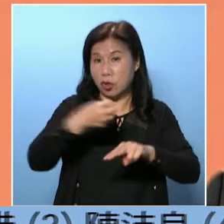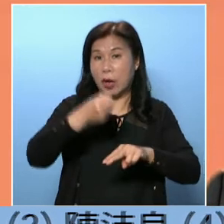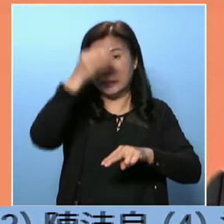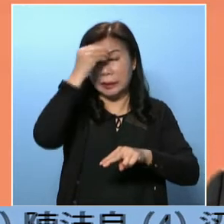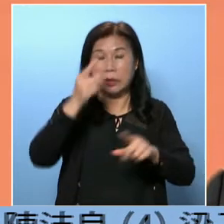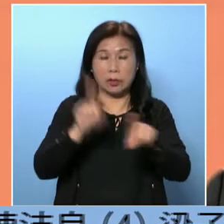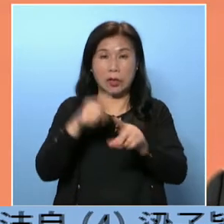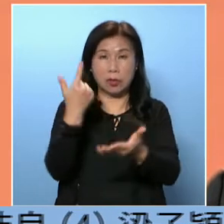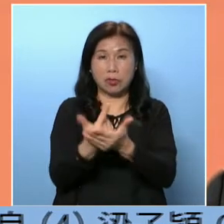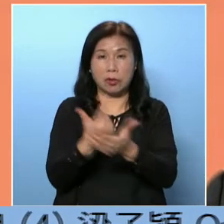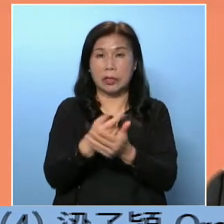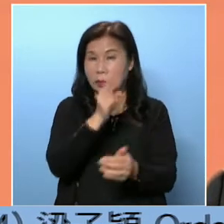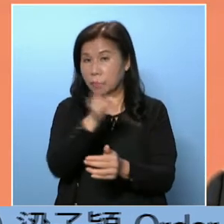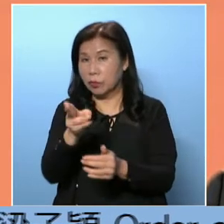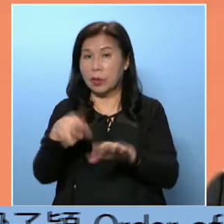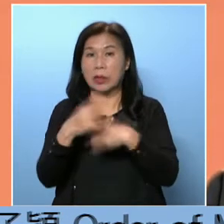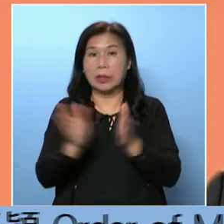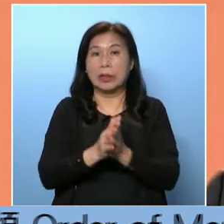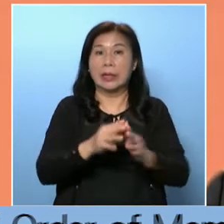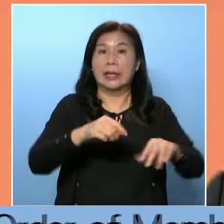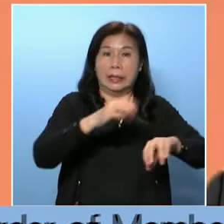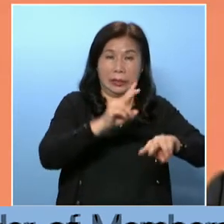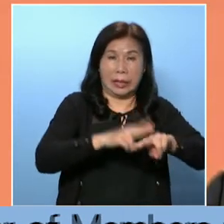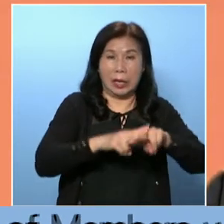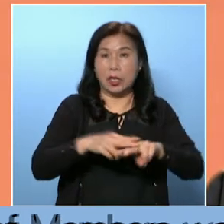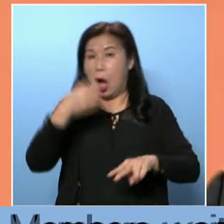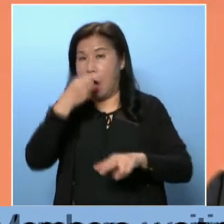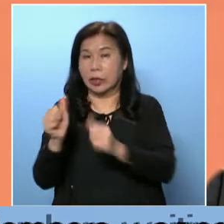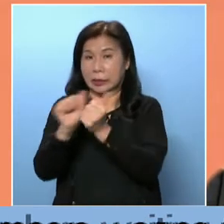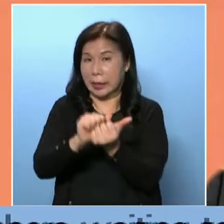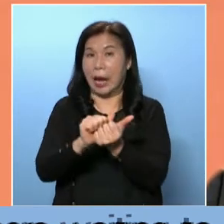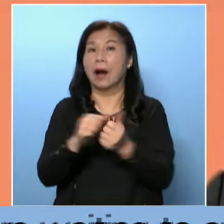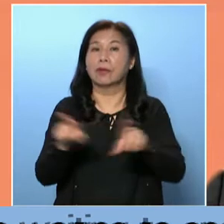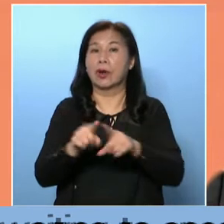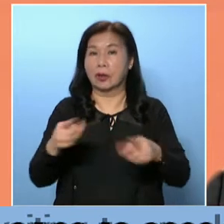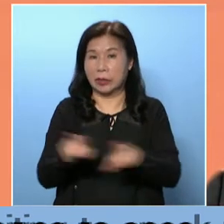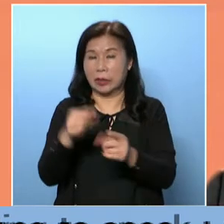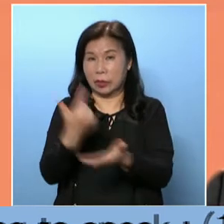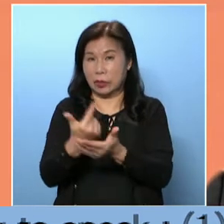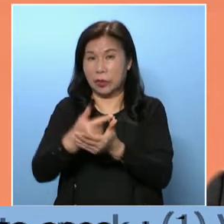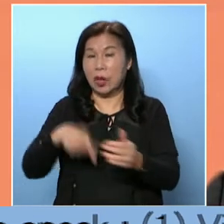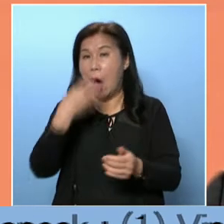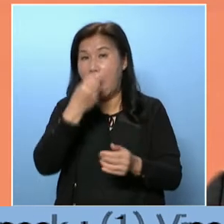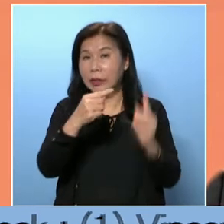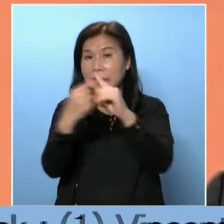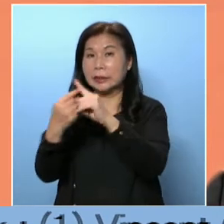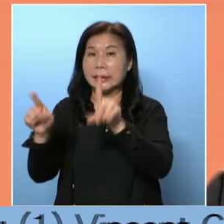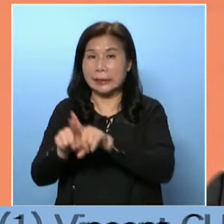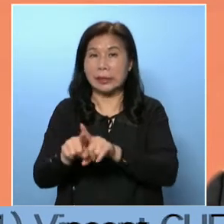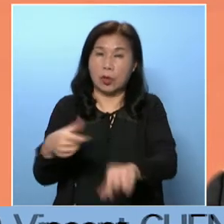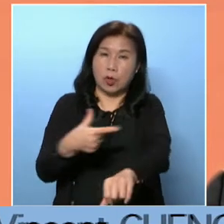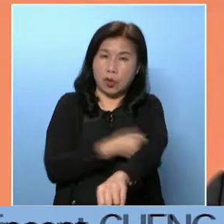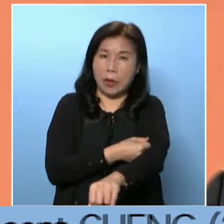anti-epidemic supplies. This is most encouraging. And Presidency just made a very important instruction today.